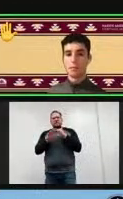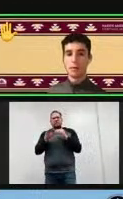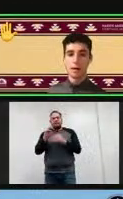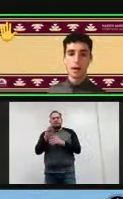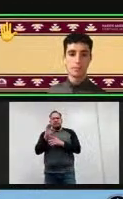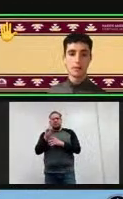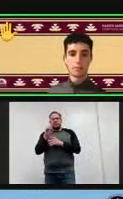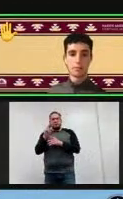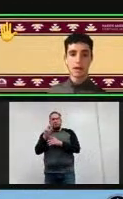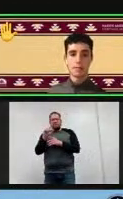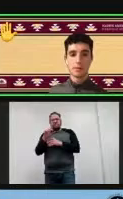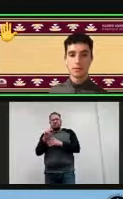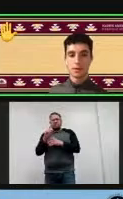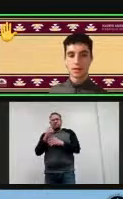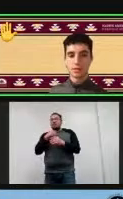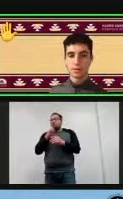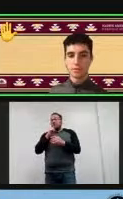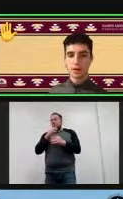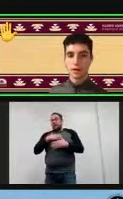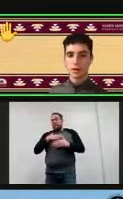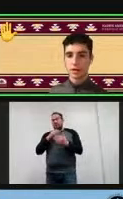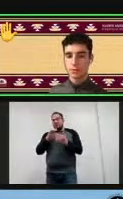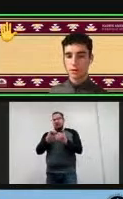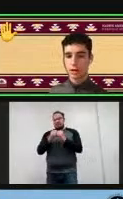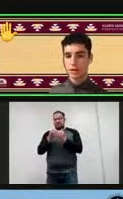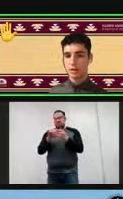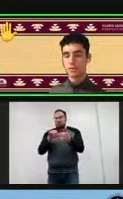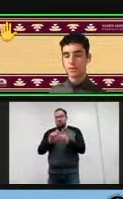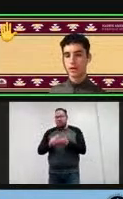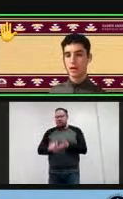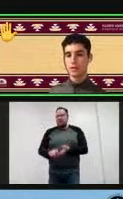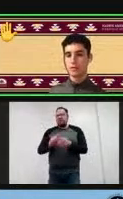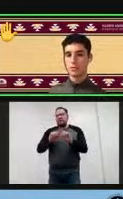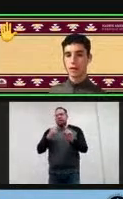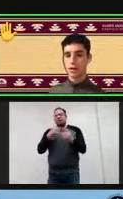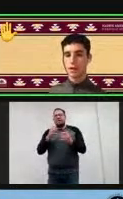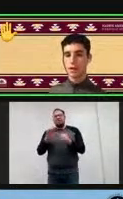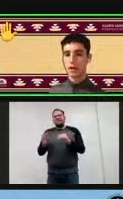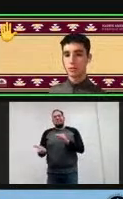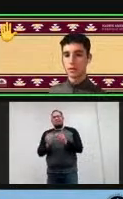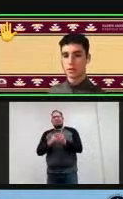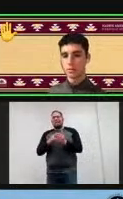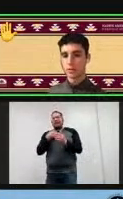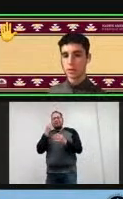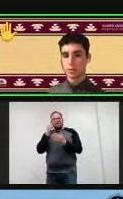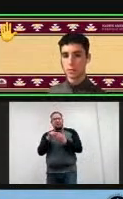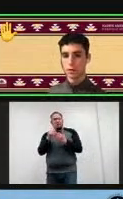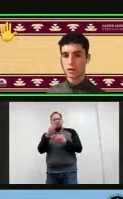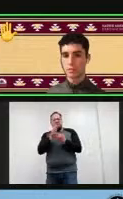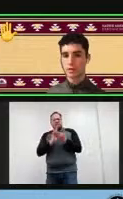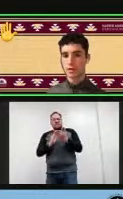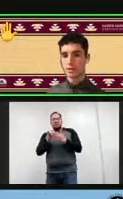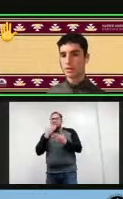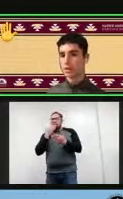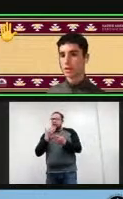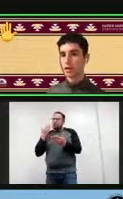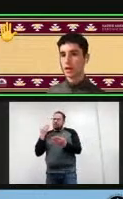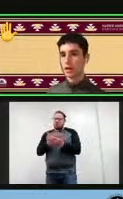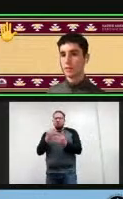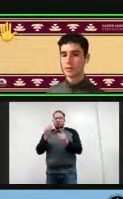Yeah, I'm really happy with the way it's written right now. And I just wanted to kind of, again, I think humility is a really good word here